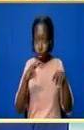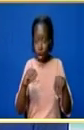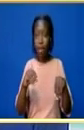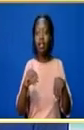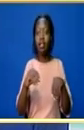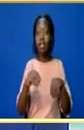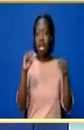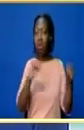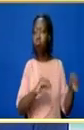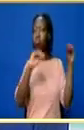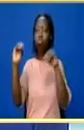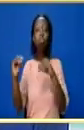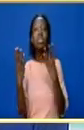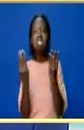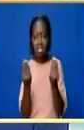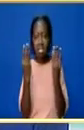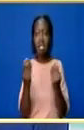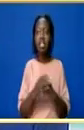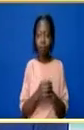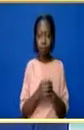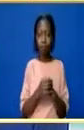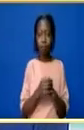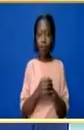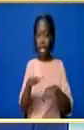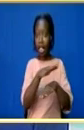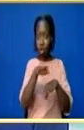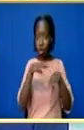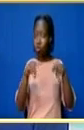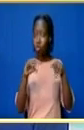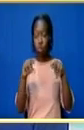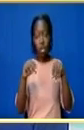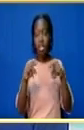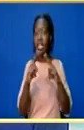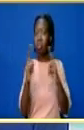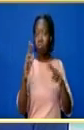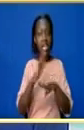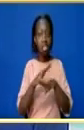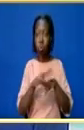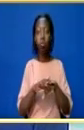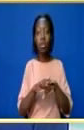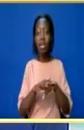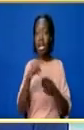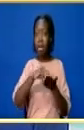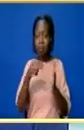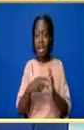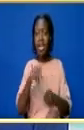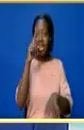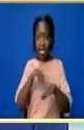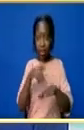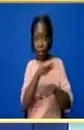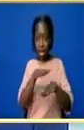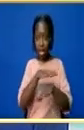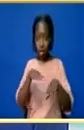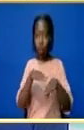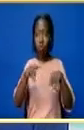And it is the most fertile. Mm. So in short, you are taking away the manure. And you find down here. Yeah. You